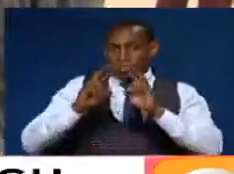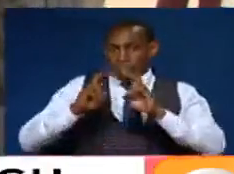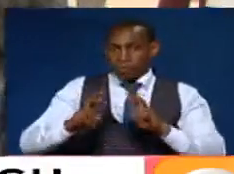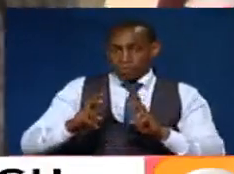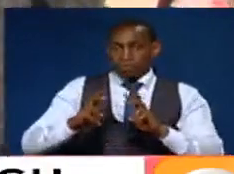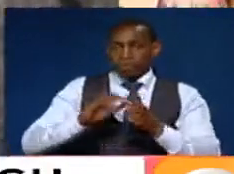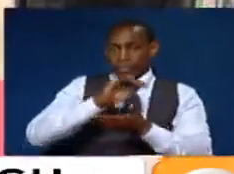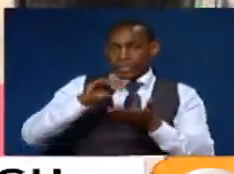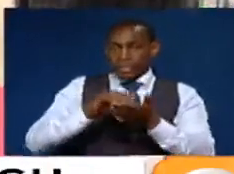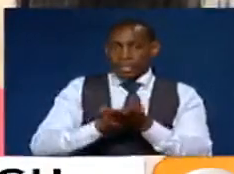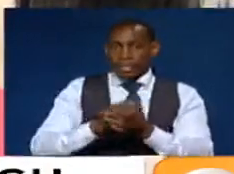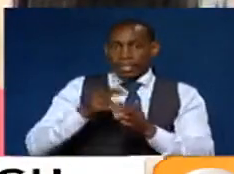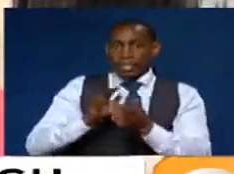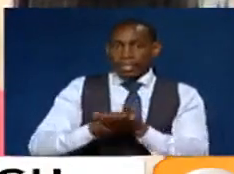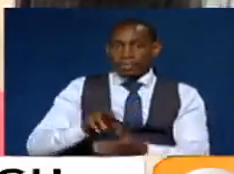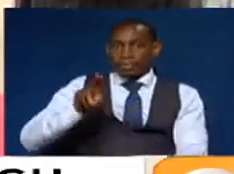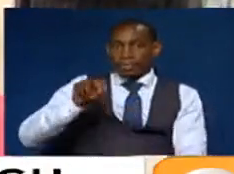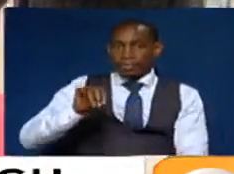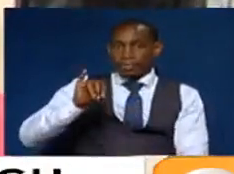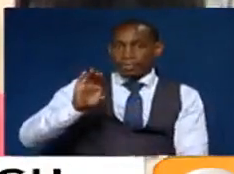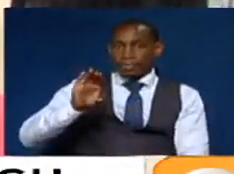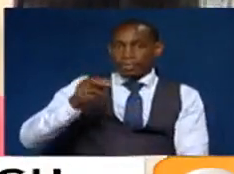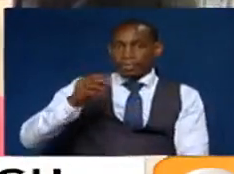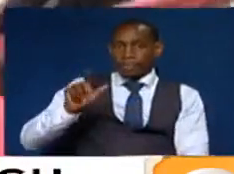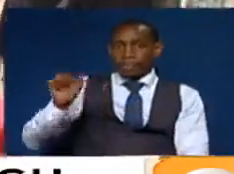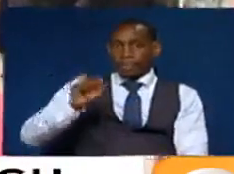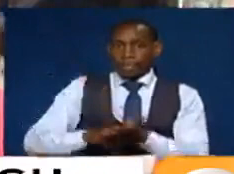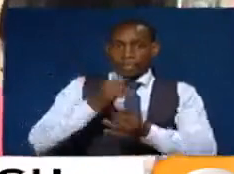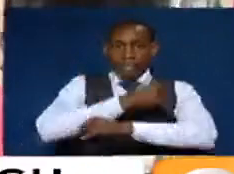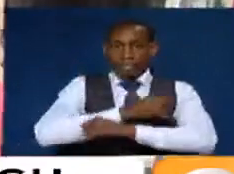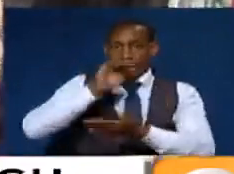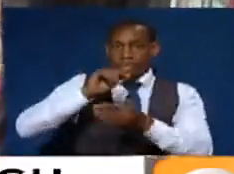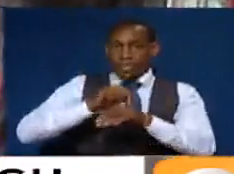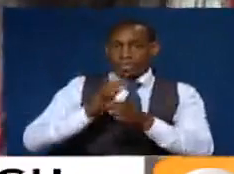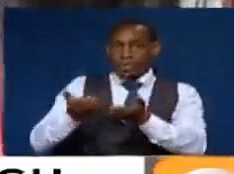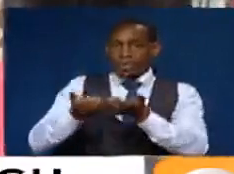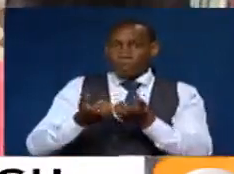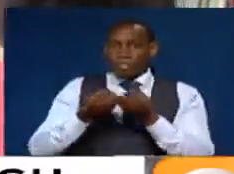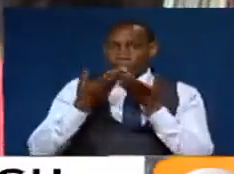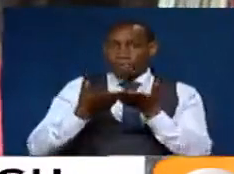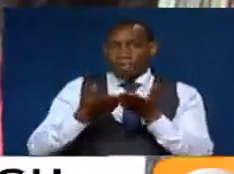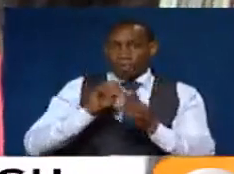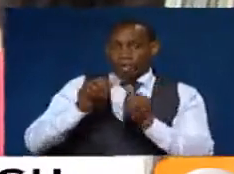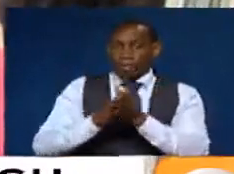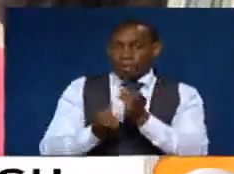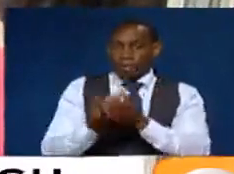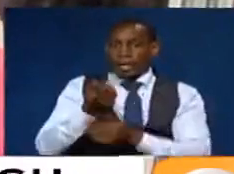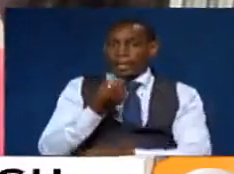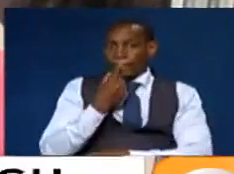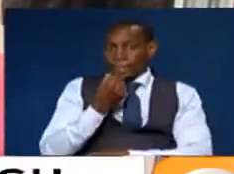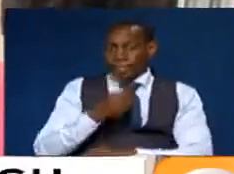Phytotherapeutics Center, Nicholas Gekonyo, the institute will reduce the time taken for acquiring data on herbs and plant